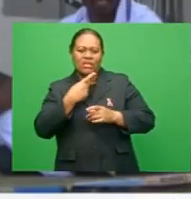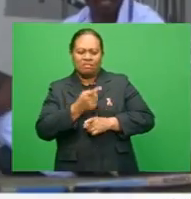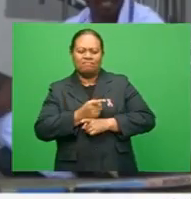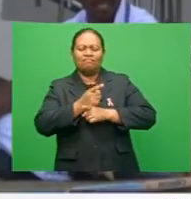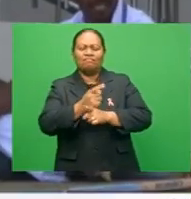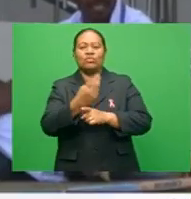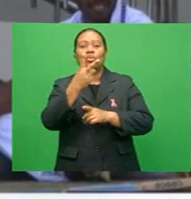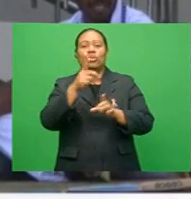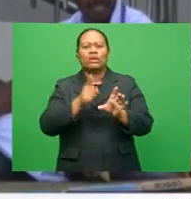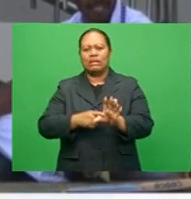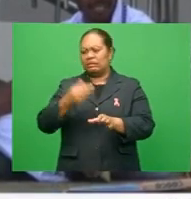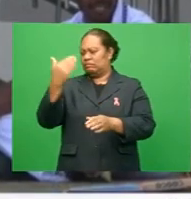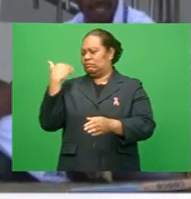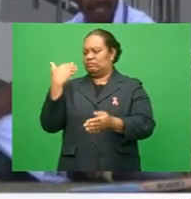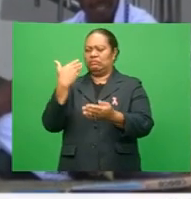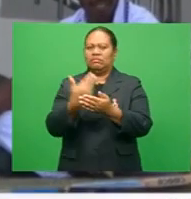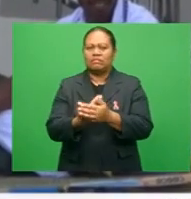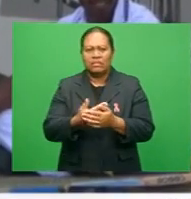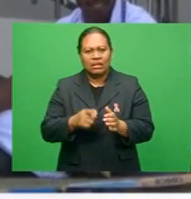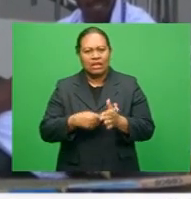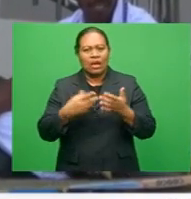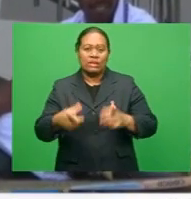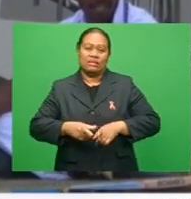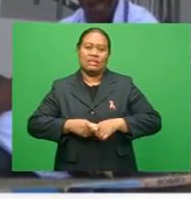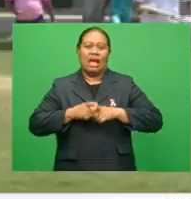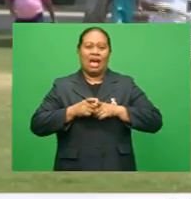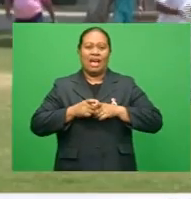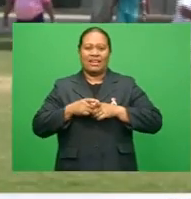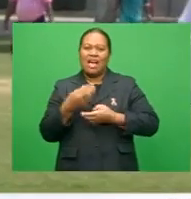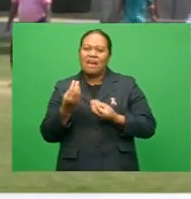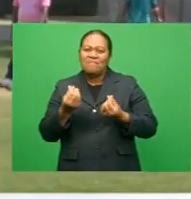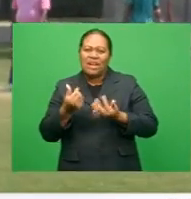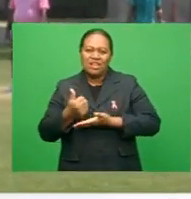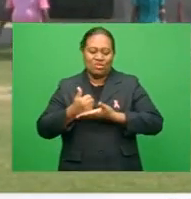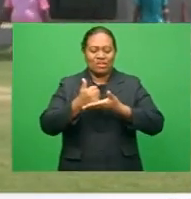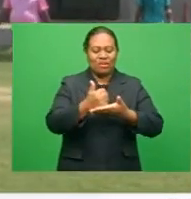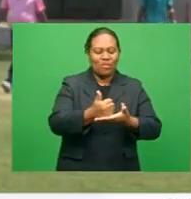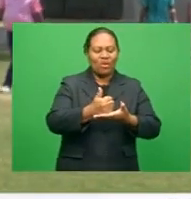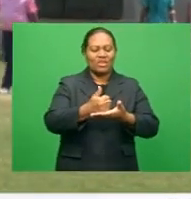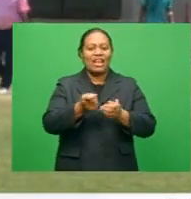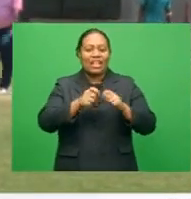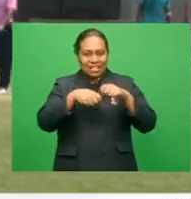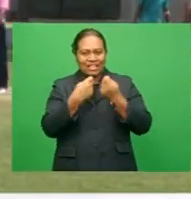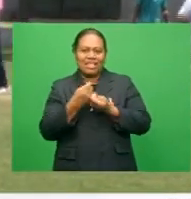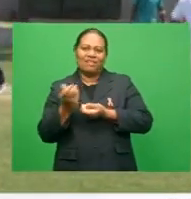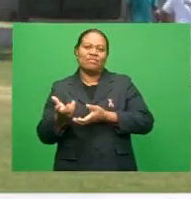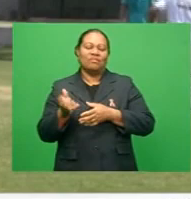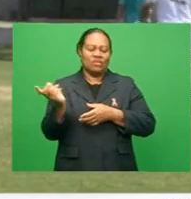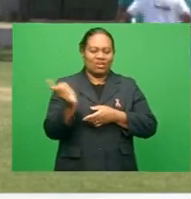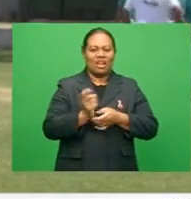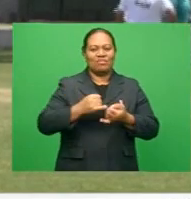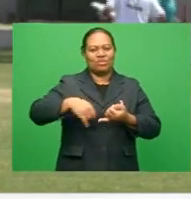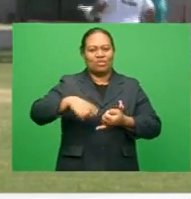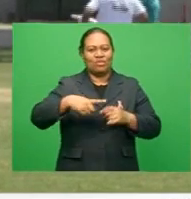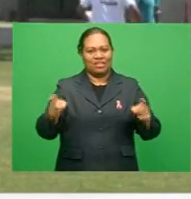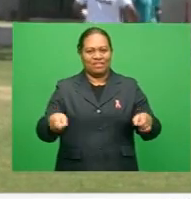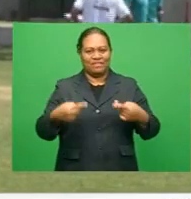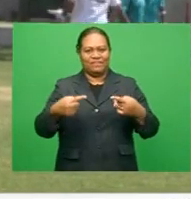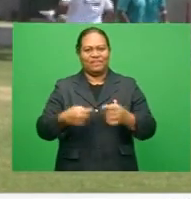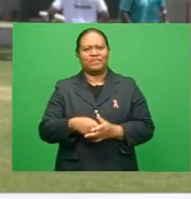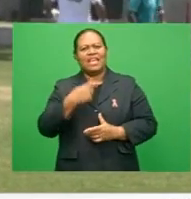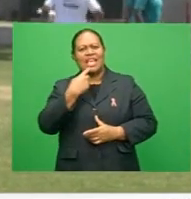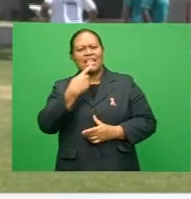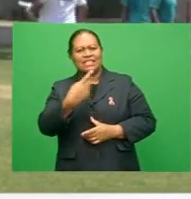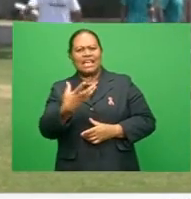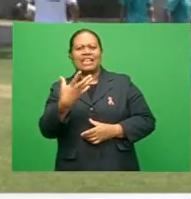2 years, says it has been hard getting the financial support needed to bring the team over to Suva for competition. The side managed to